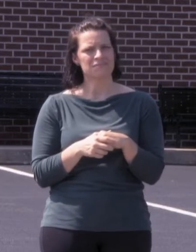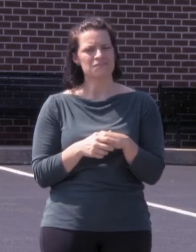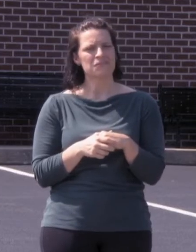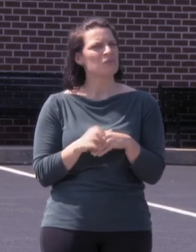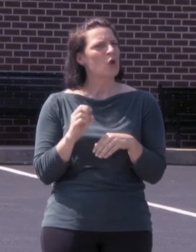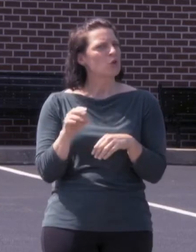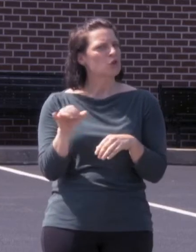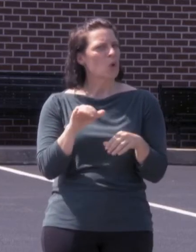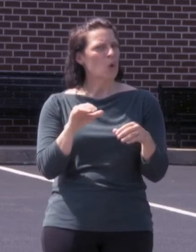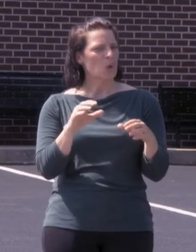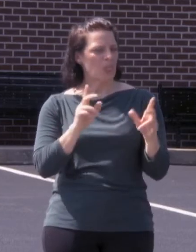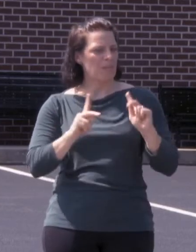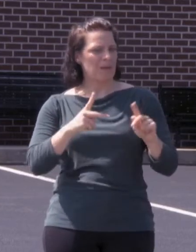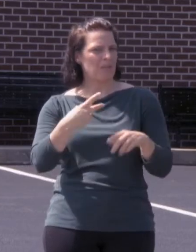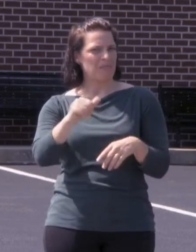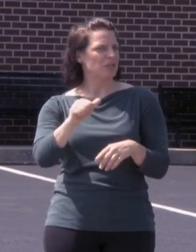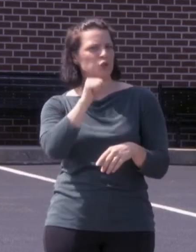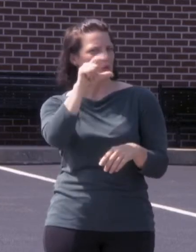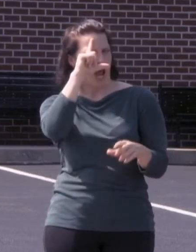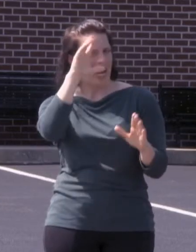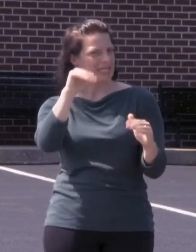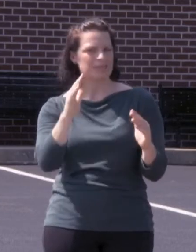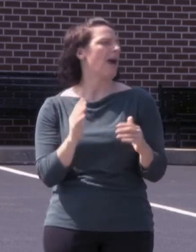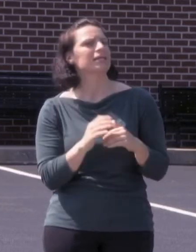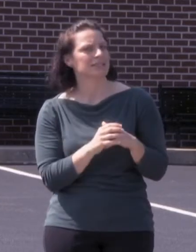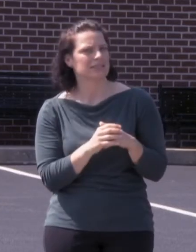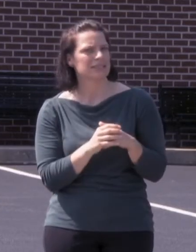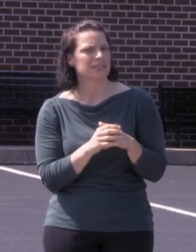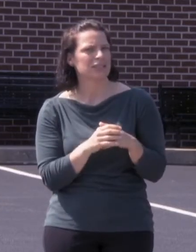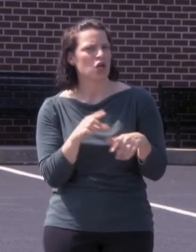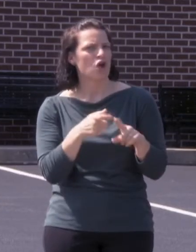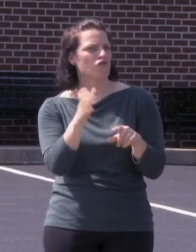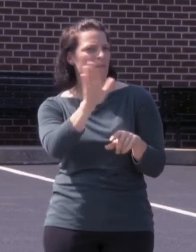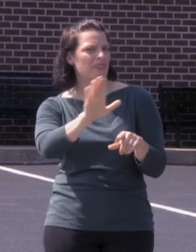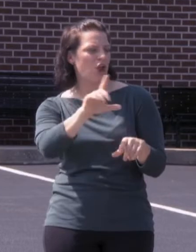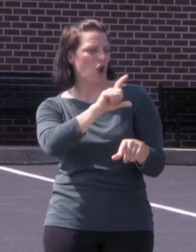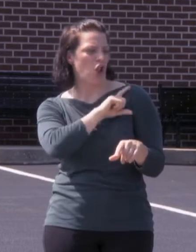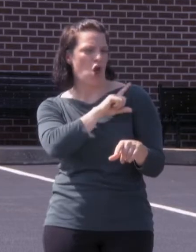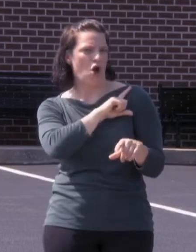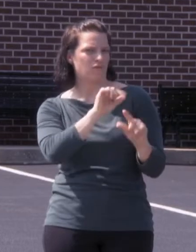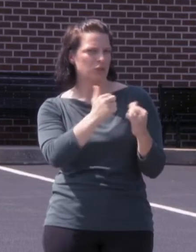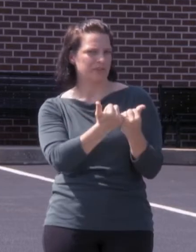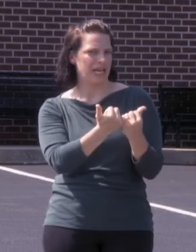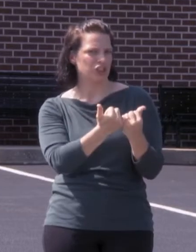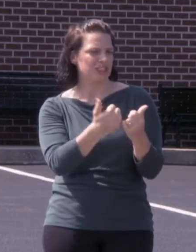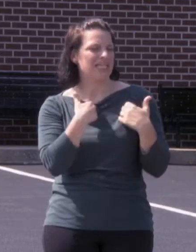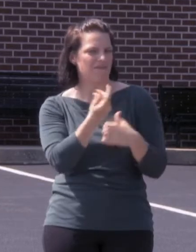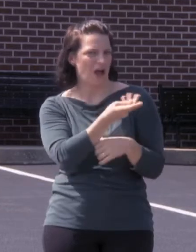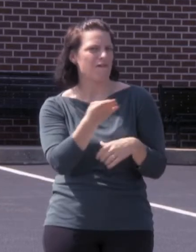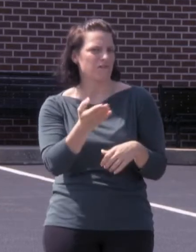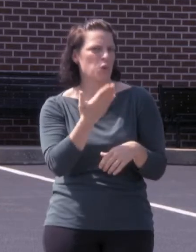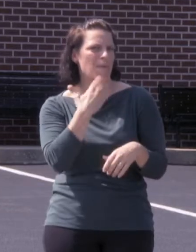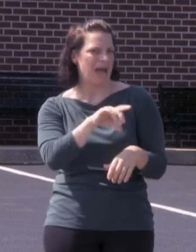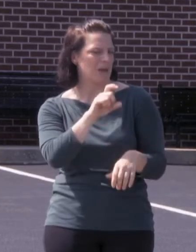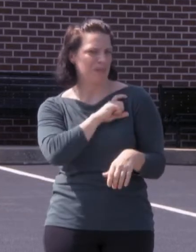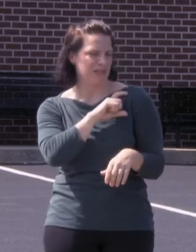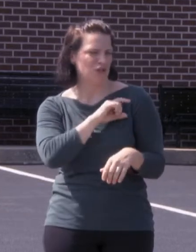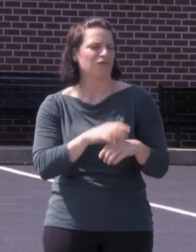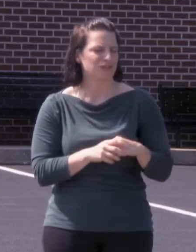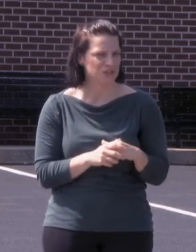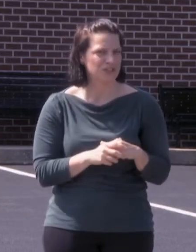so the citizens of Pennsylvania do not expect from their law enforcement to have a few bad